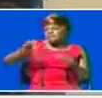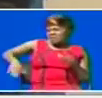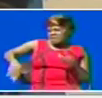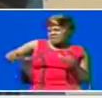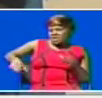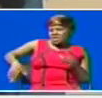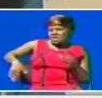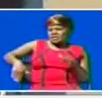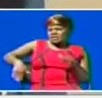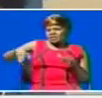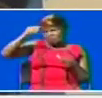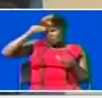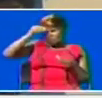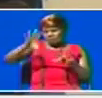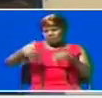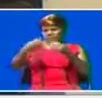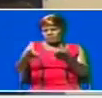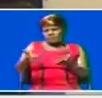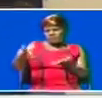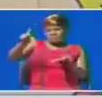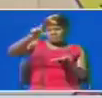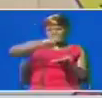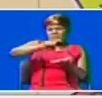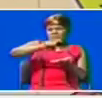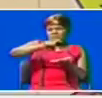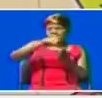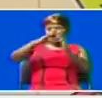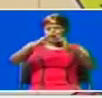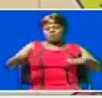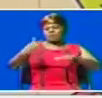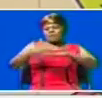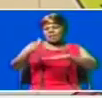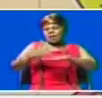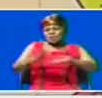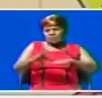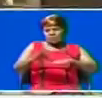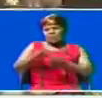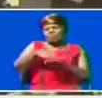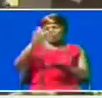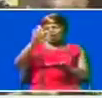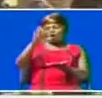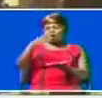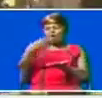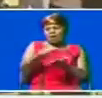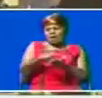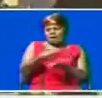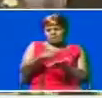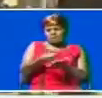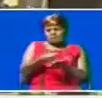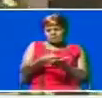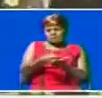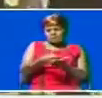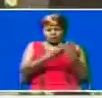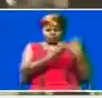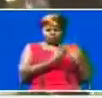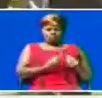have seen the academicians given a pay hike, increased housing allowance, and additional cash injected into their pension.